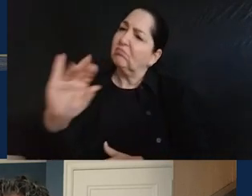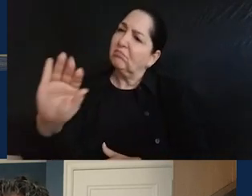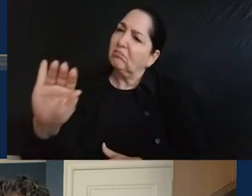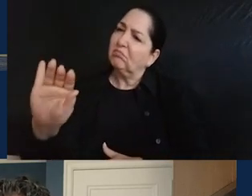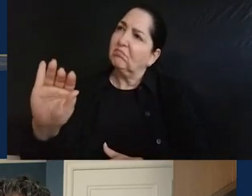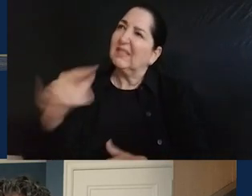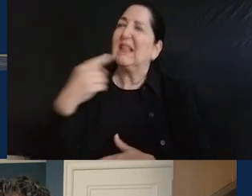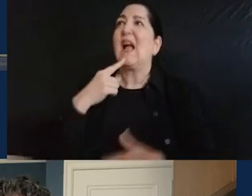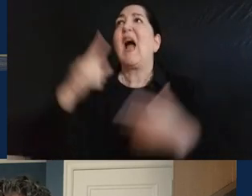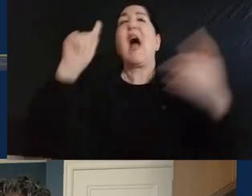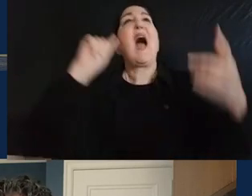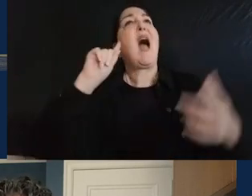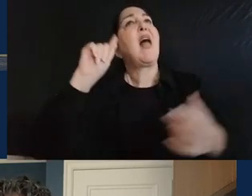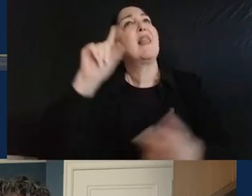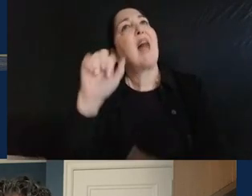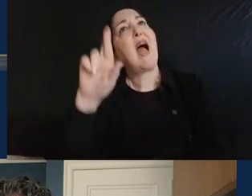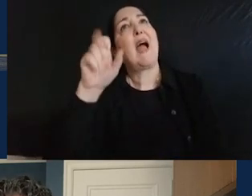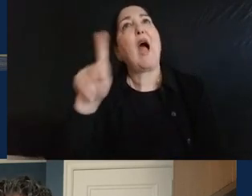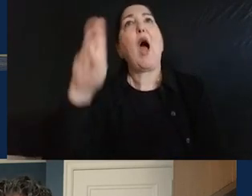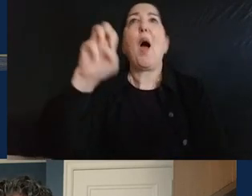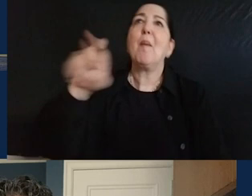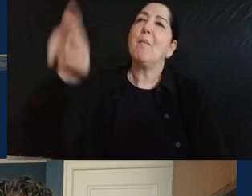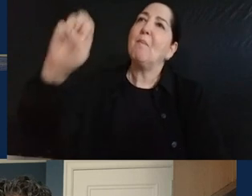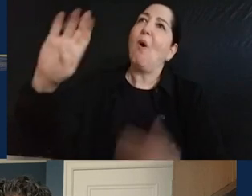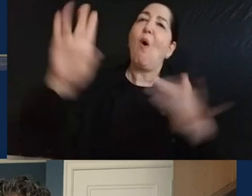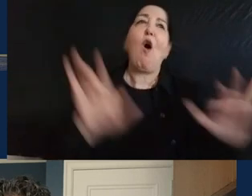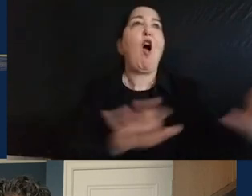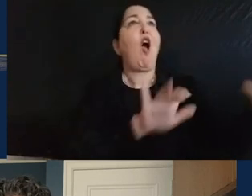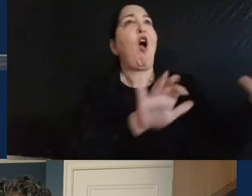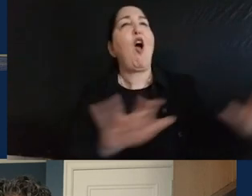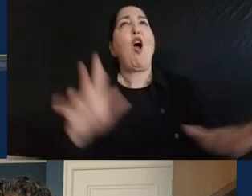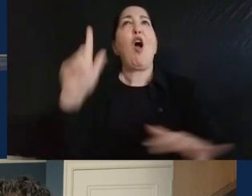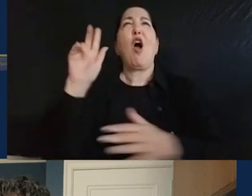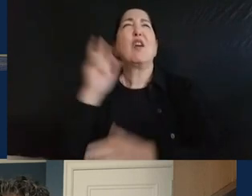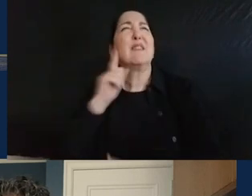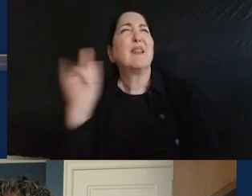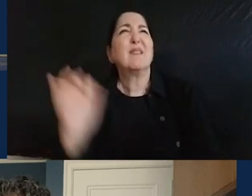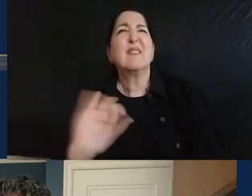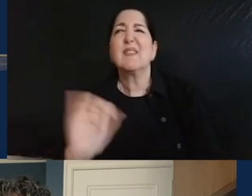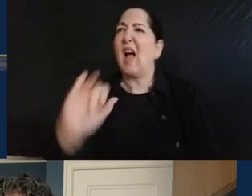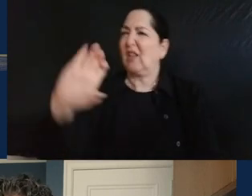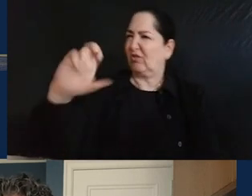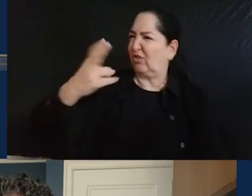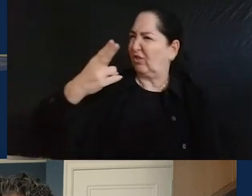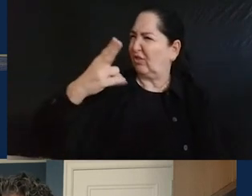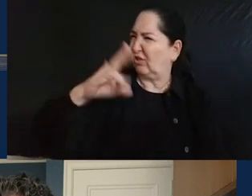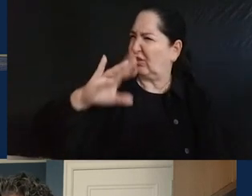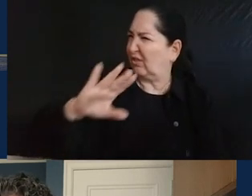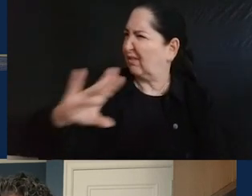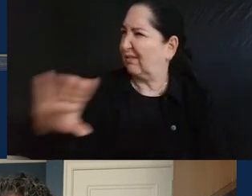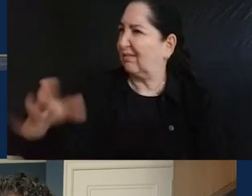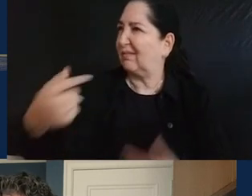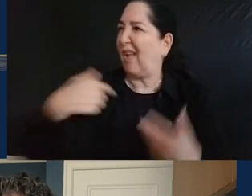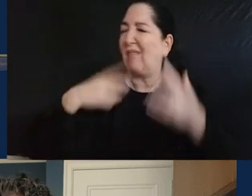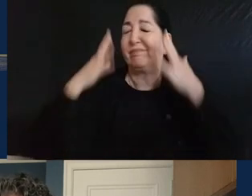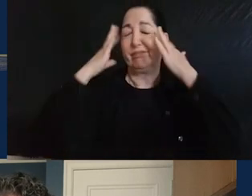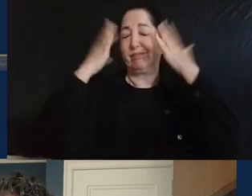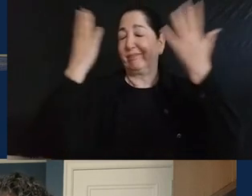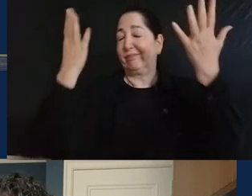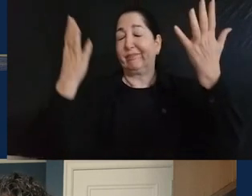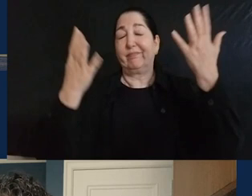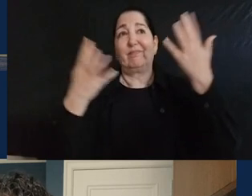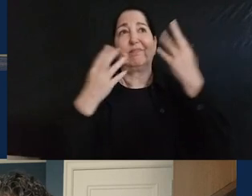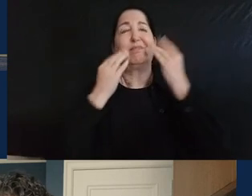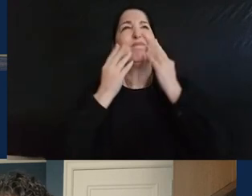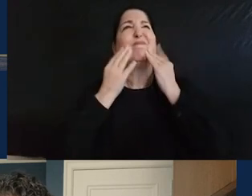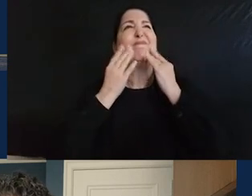with chore. It's Lacamoire, like it rhymes with guar, not Lacamoire, like it rhymes